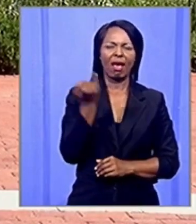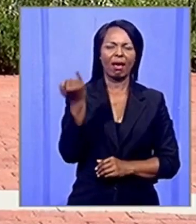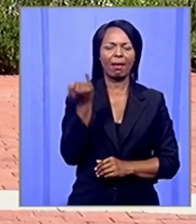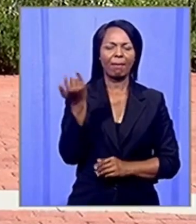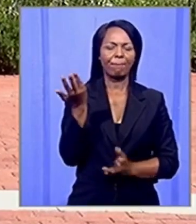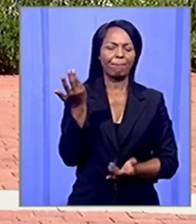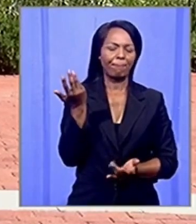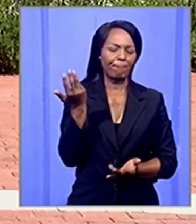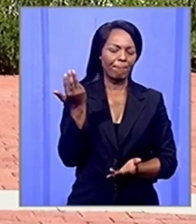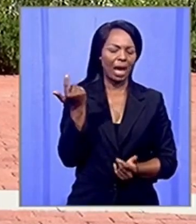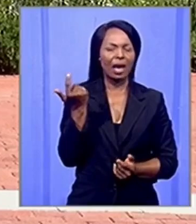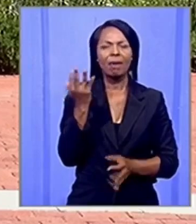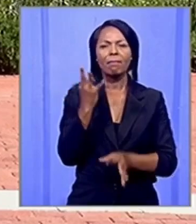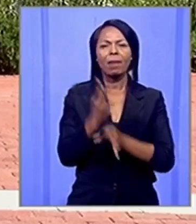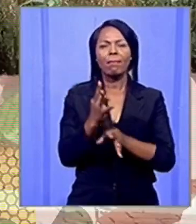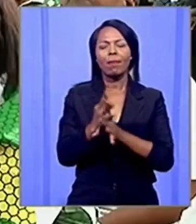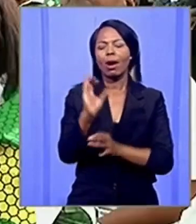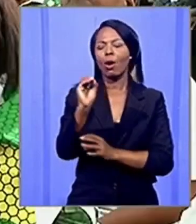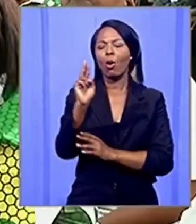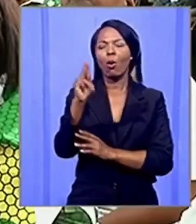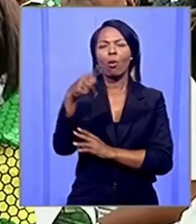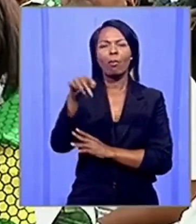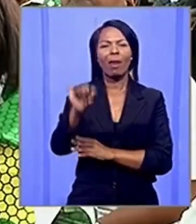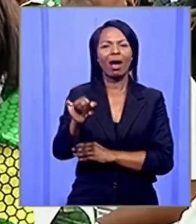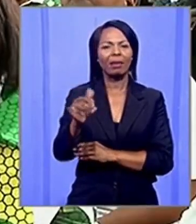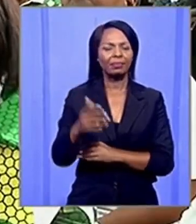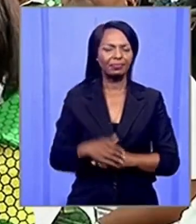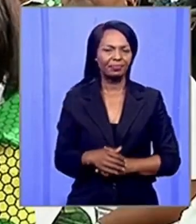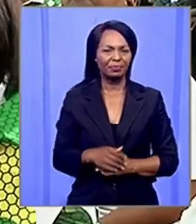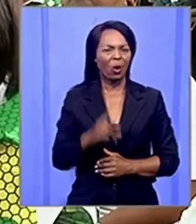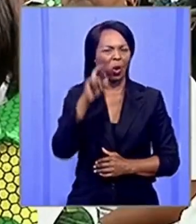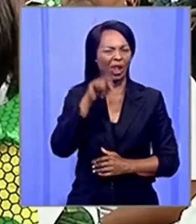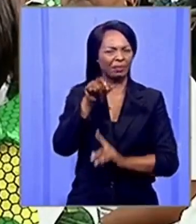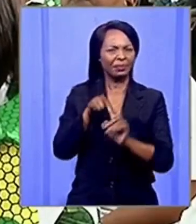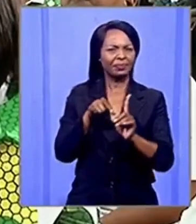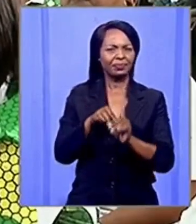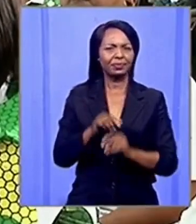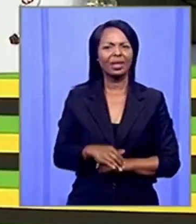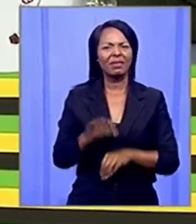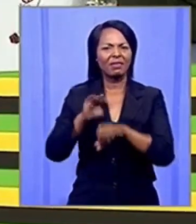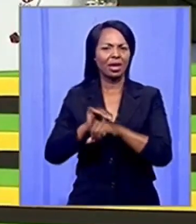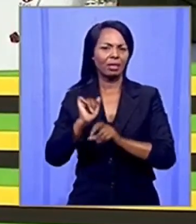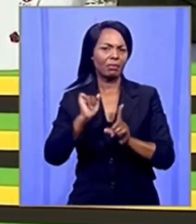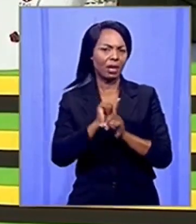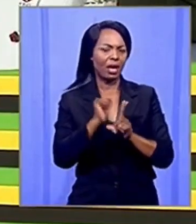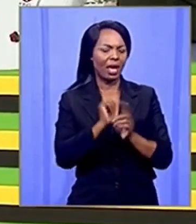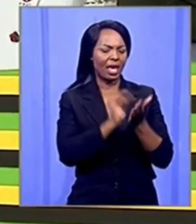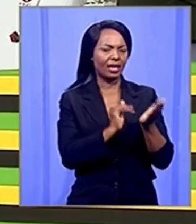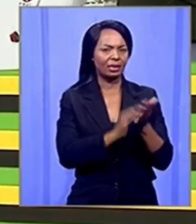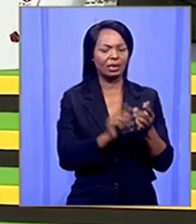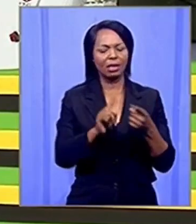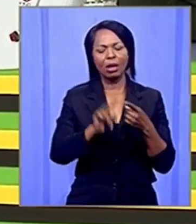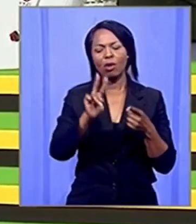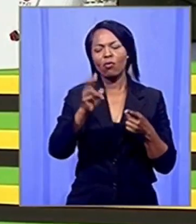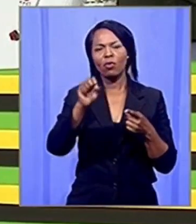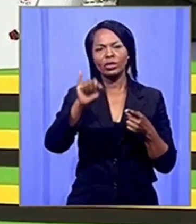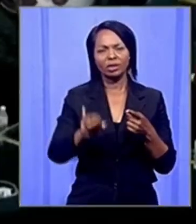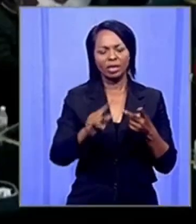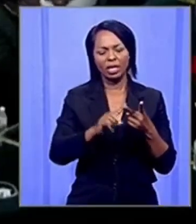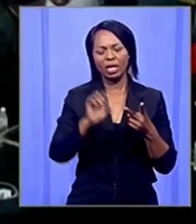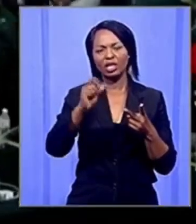ka ntate Oupa Kgwabane. Tsala ya tona kgolo ya maloba Ace Magashule e Bomvusi Chabalala le Sam Mashinini ga